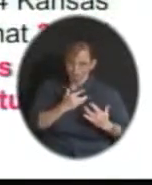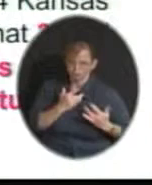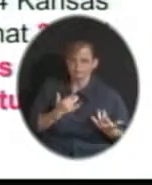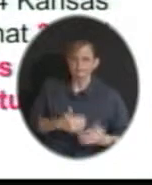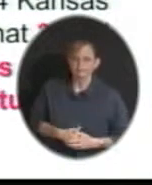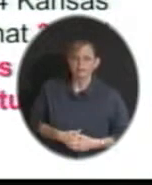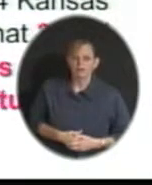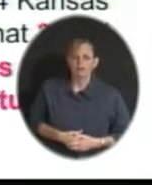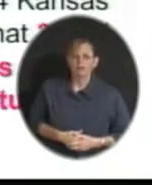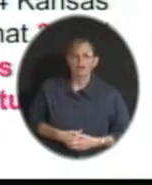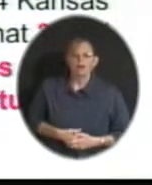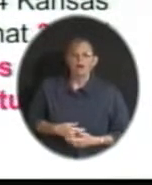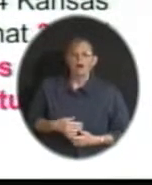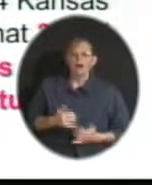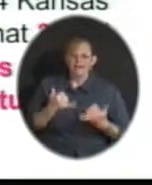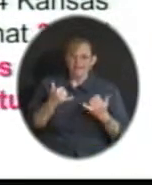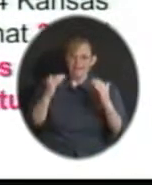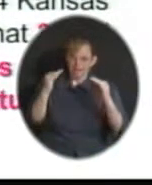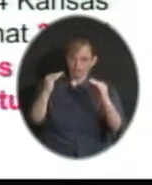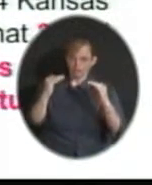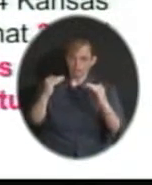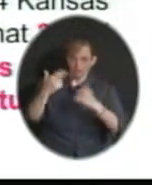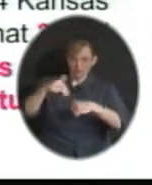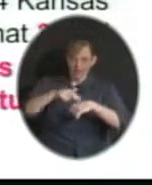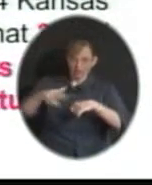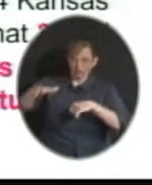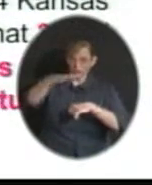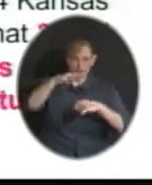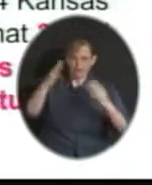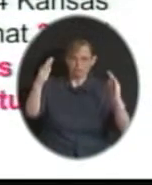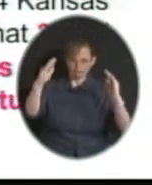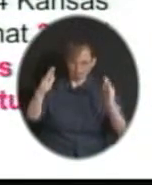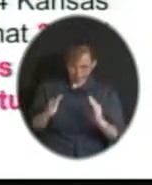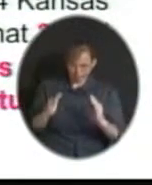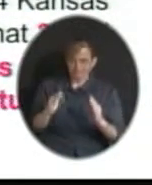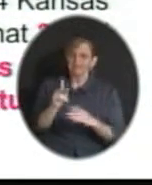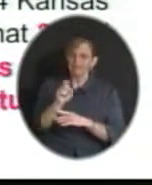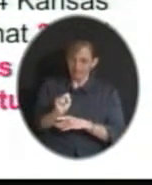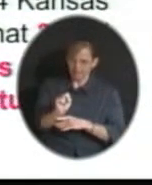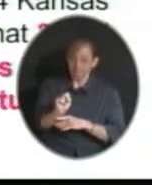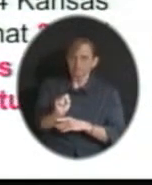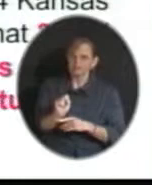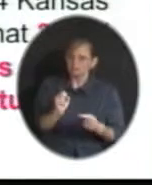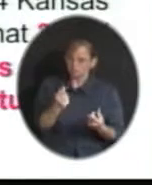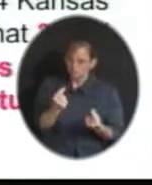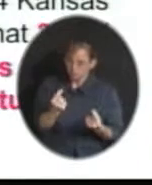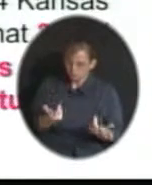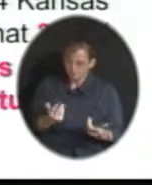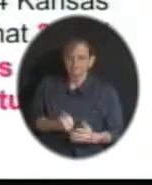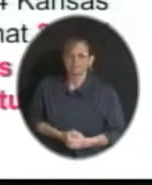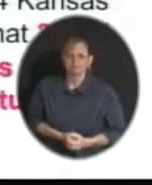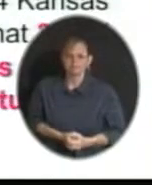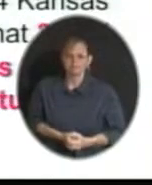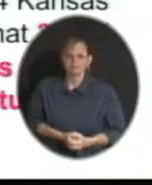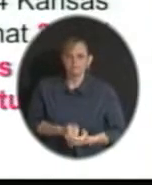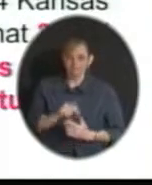schools. Bringing it down just a level. So national statistics, let's look at what Kansas is saying, okay? They did, in a Kansas bullying prevention